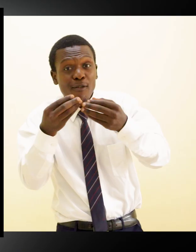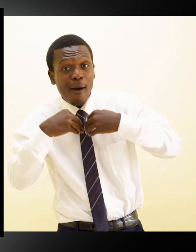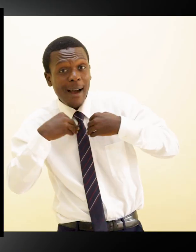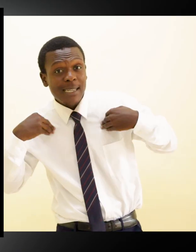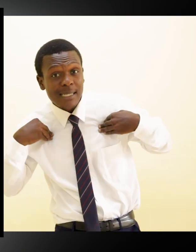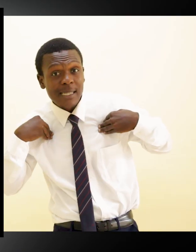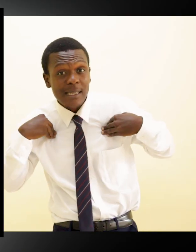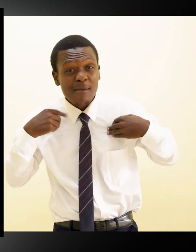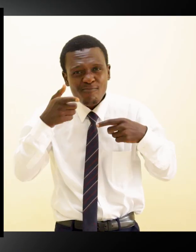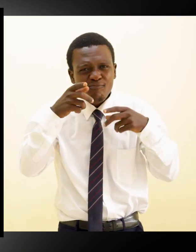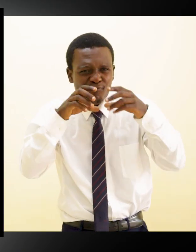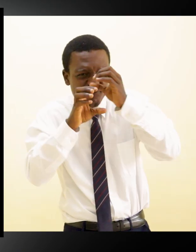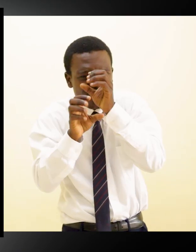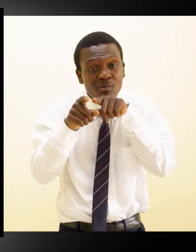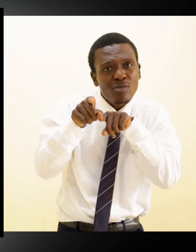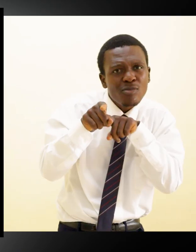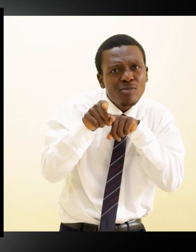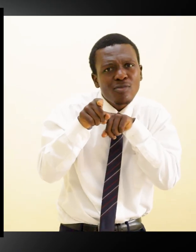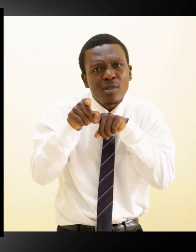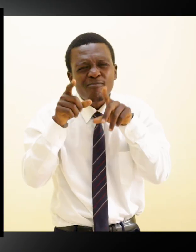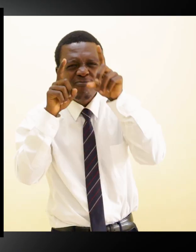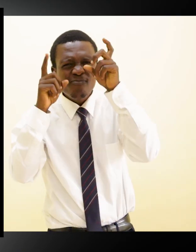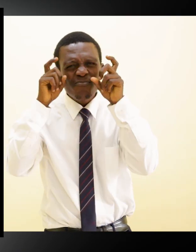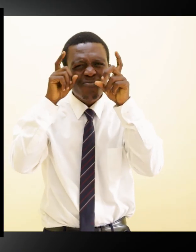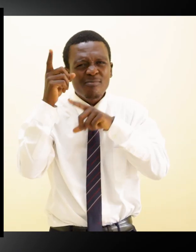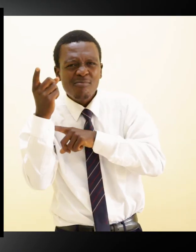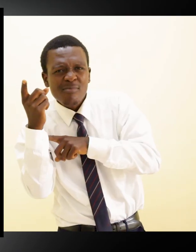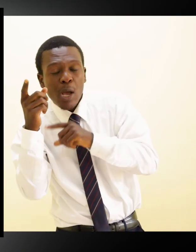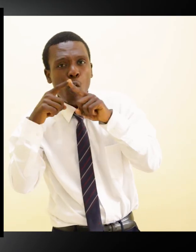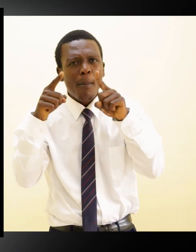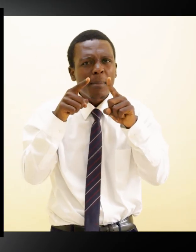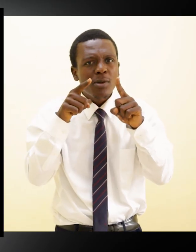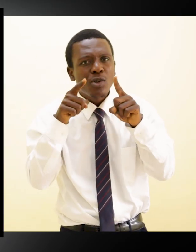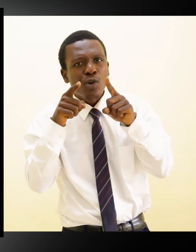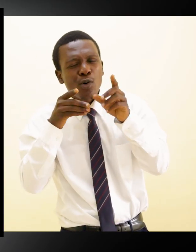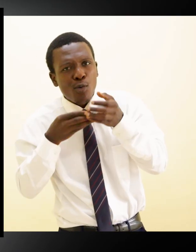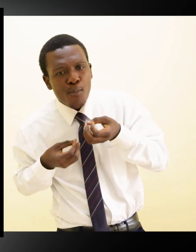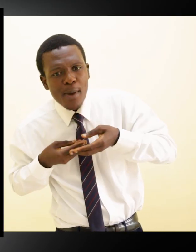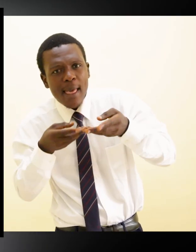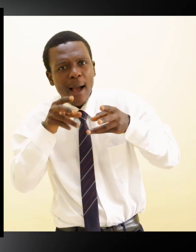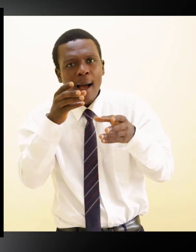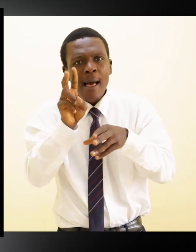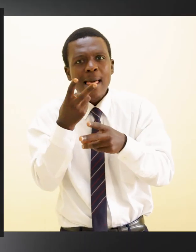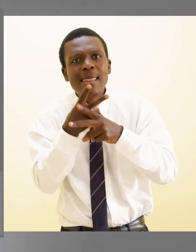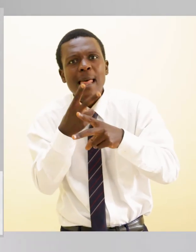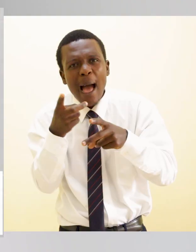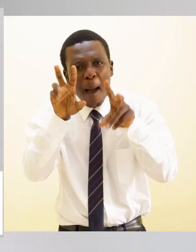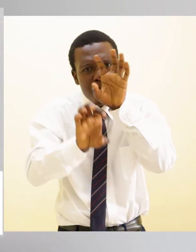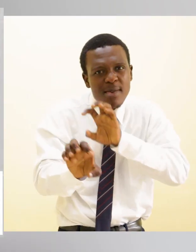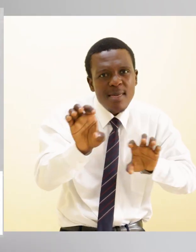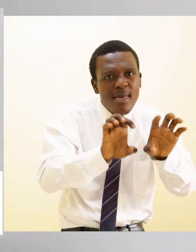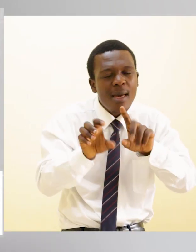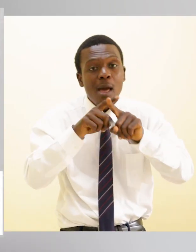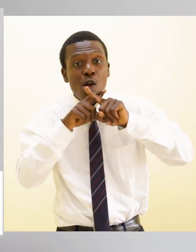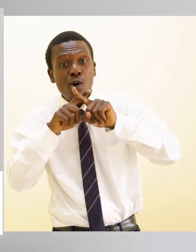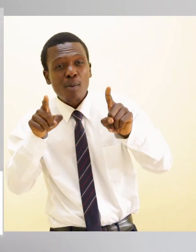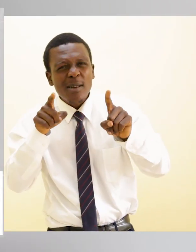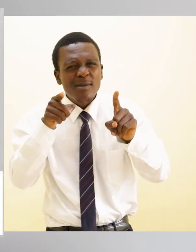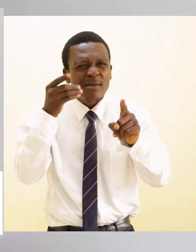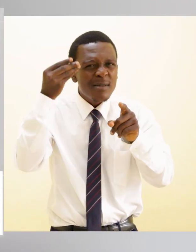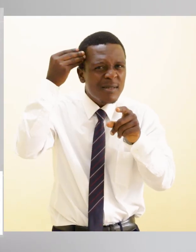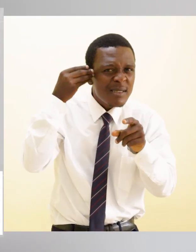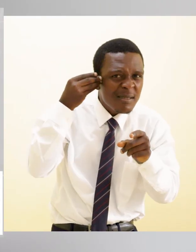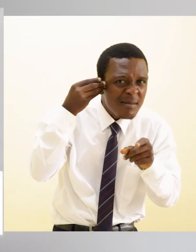access to microsuction, wick insertion, imaging, and potentially culture-guided therapy. Surgical